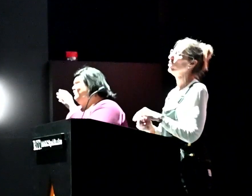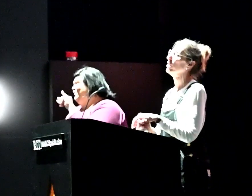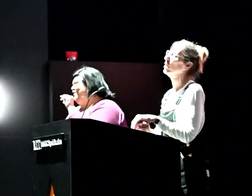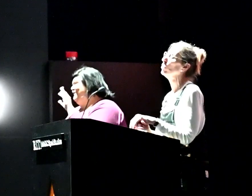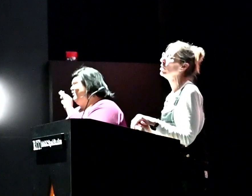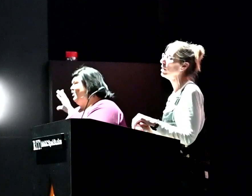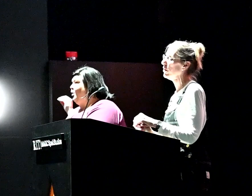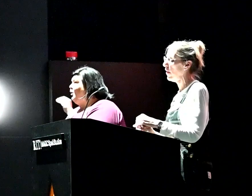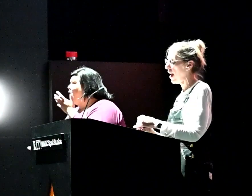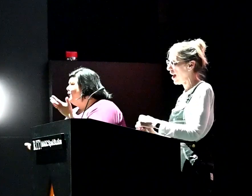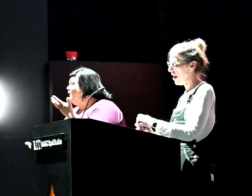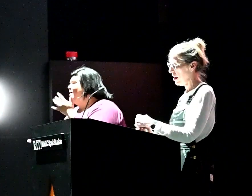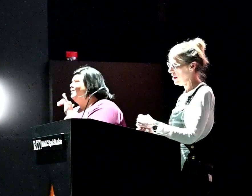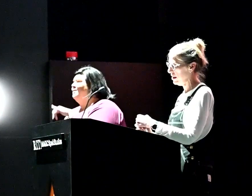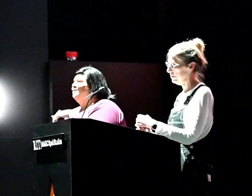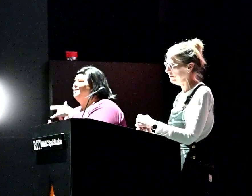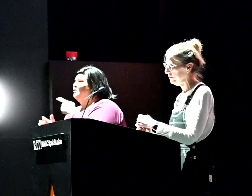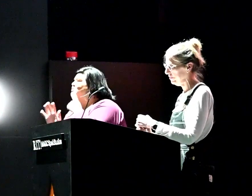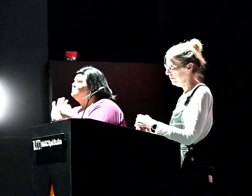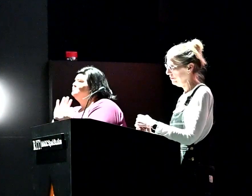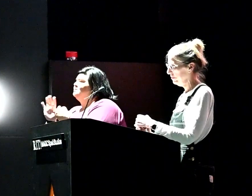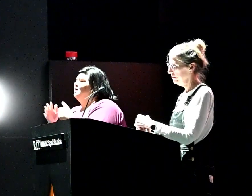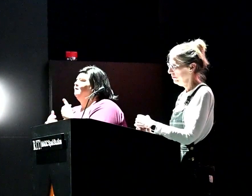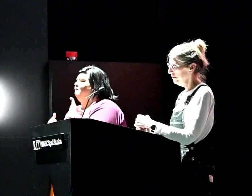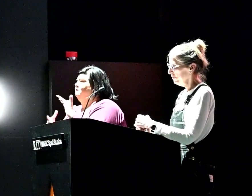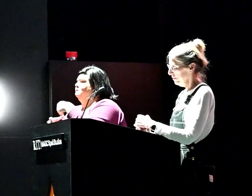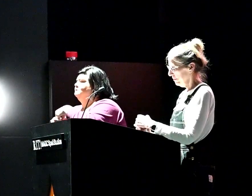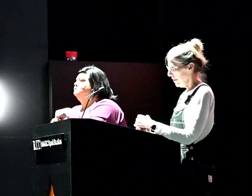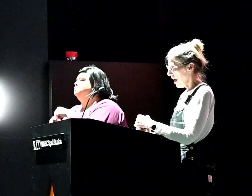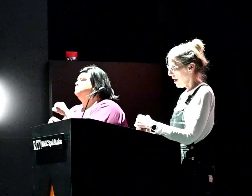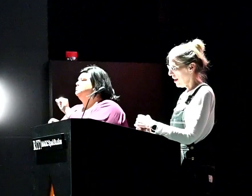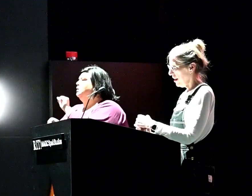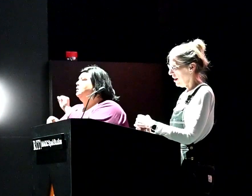strong portfolio? Work that